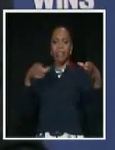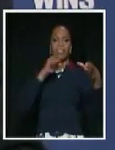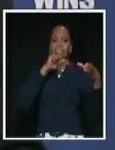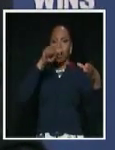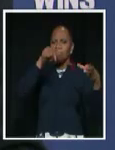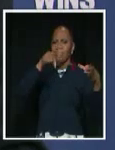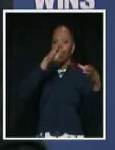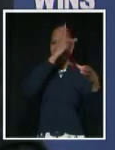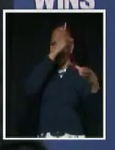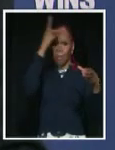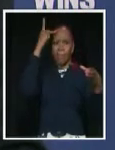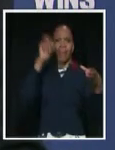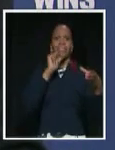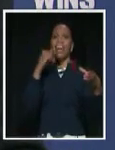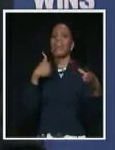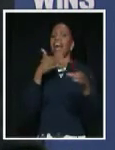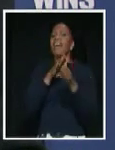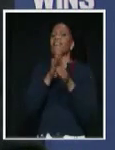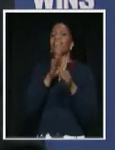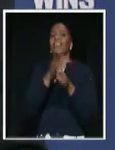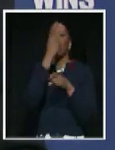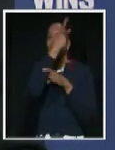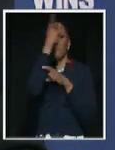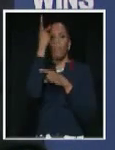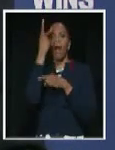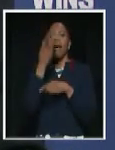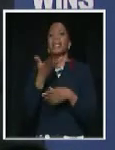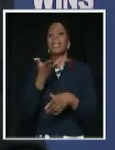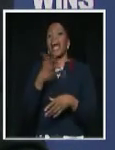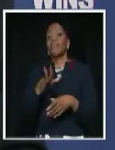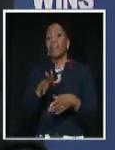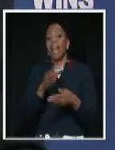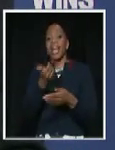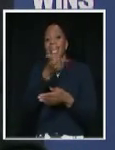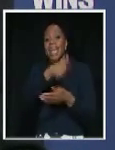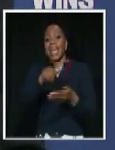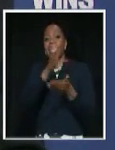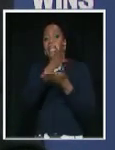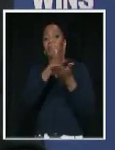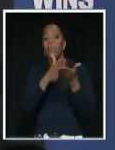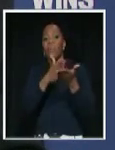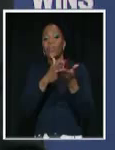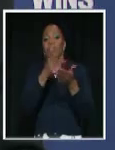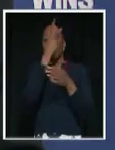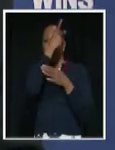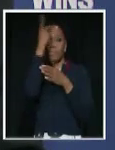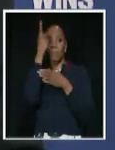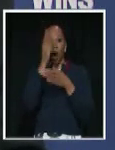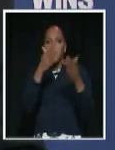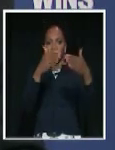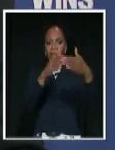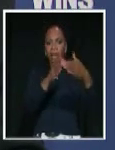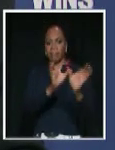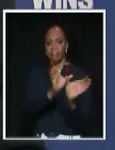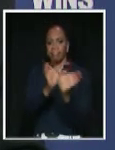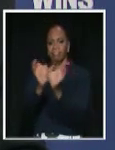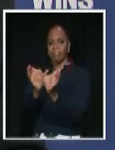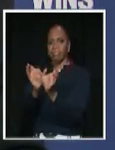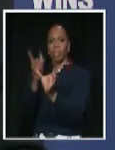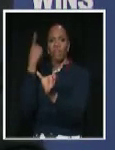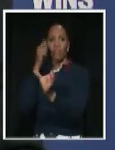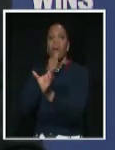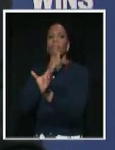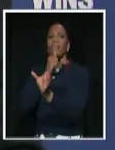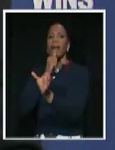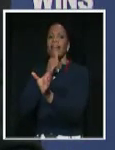park space in the city. I don't like when we alienate any portion of a park for a private sector development of any type. So I believe